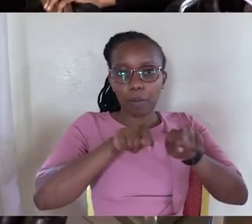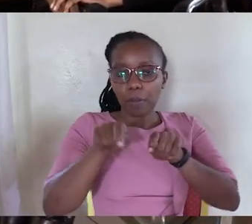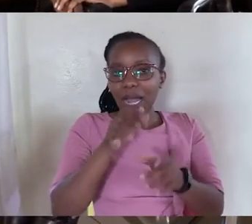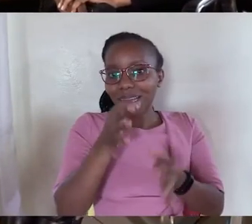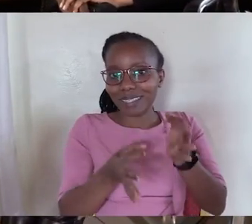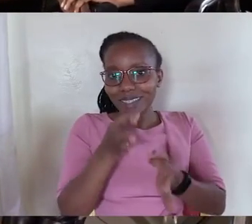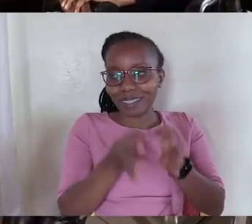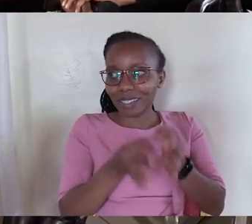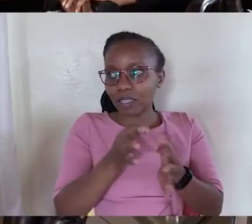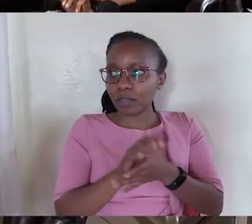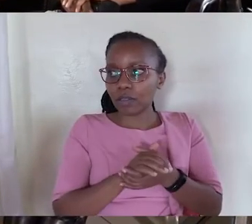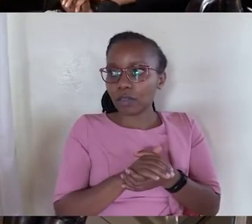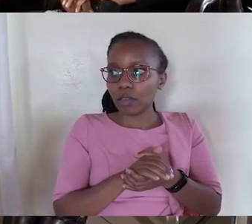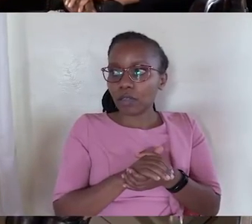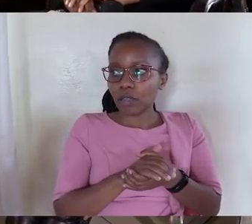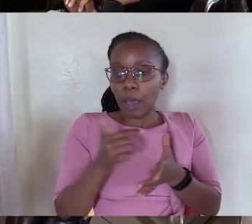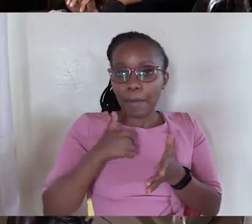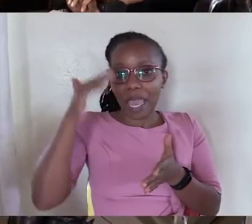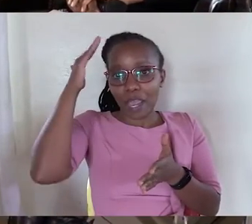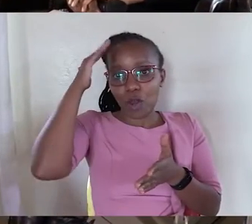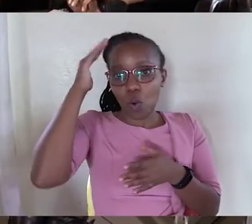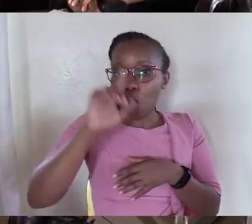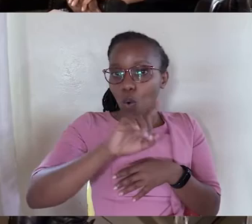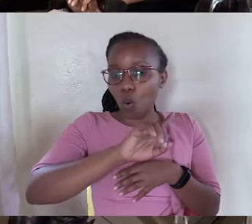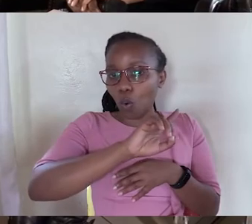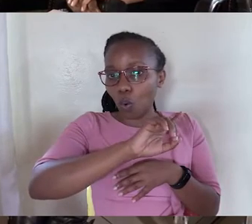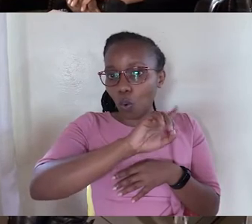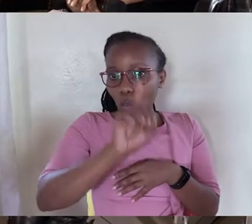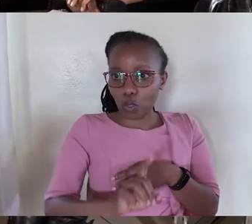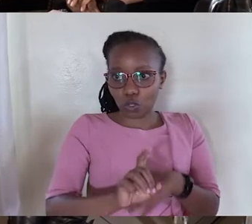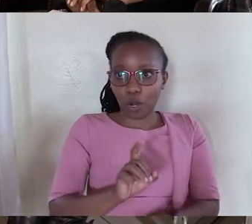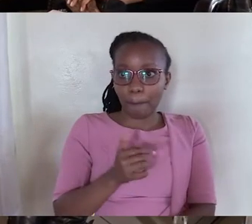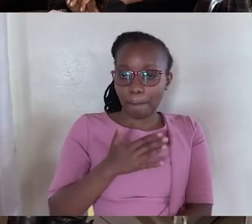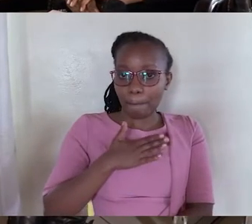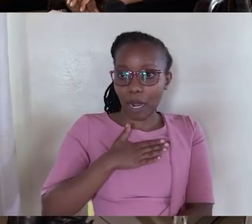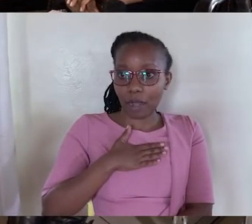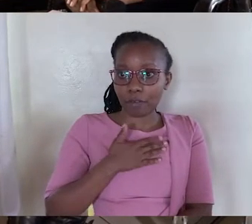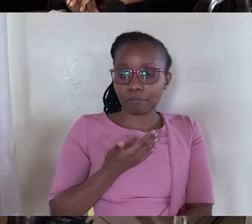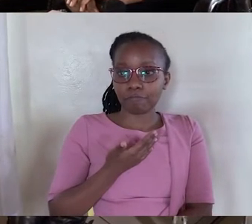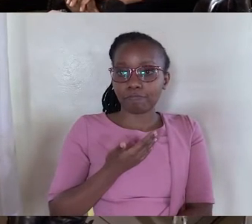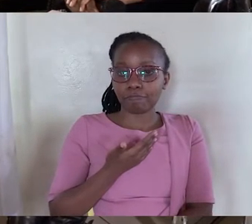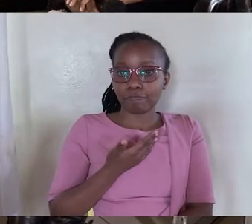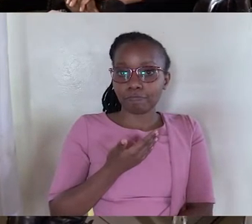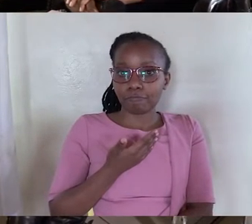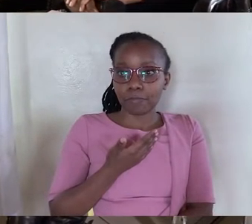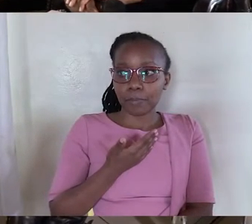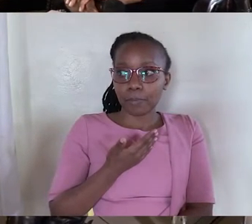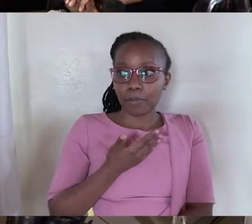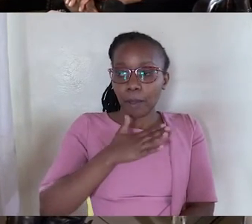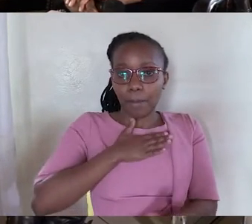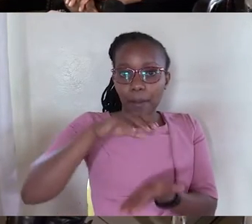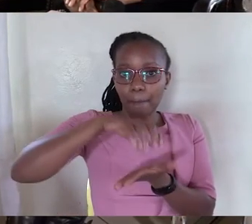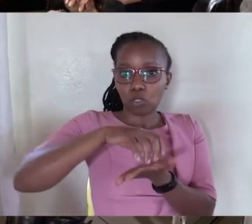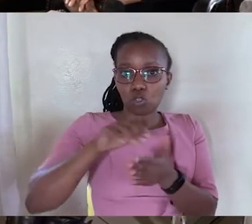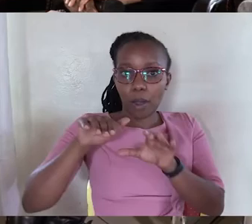Justice. I note that the question that has been placed on me picks me from my position